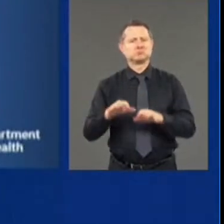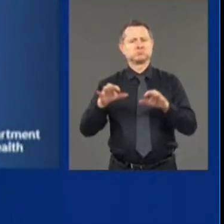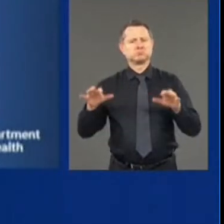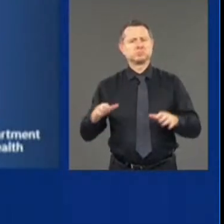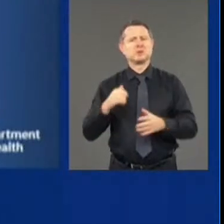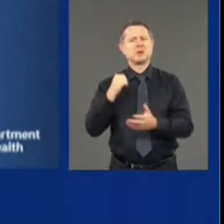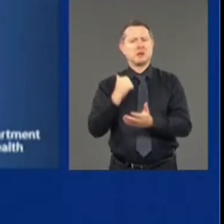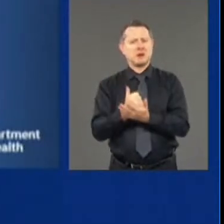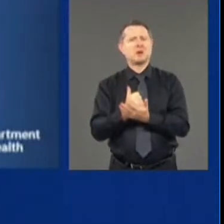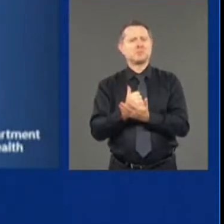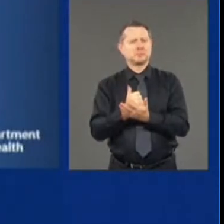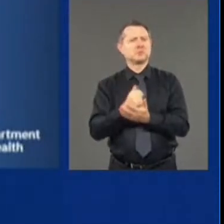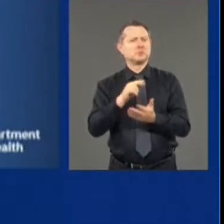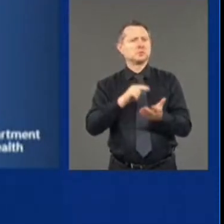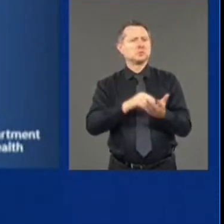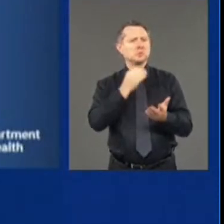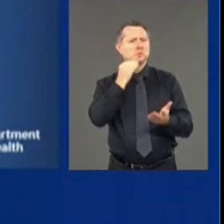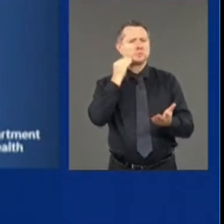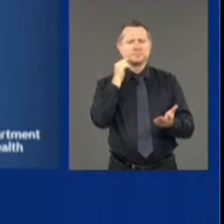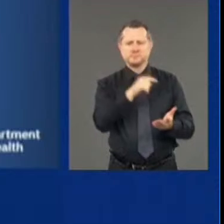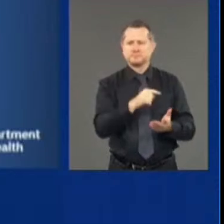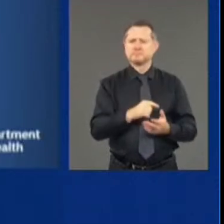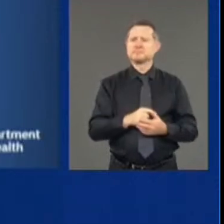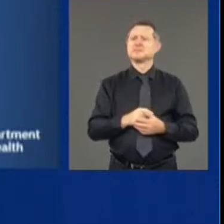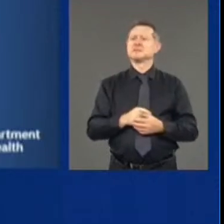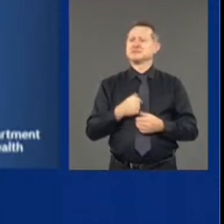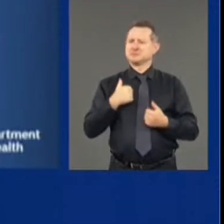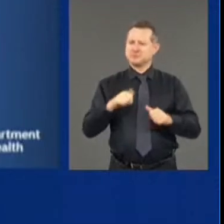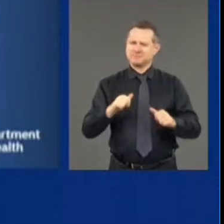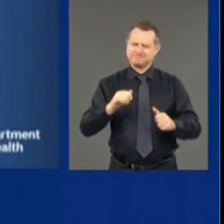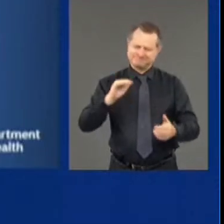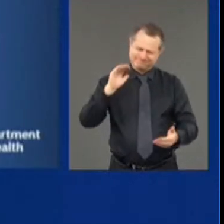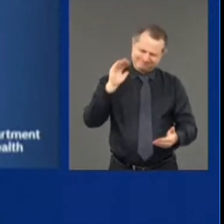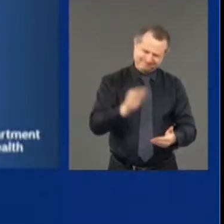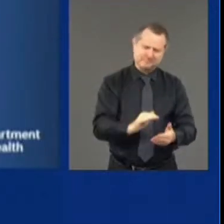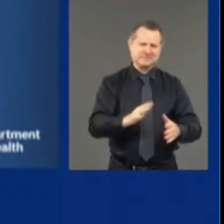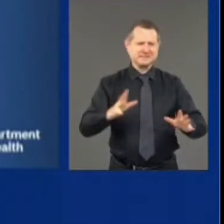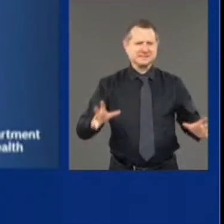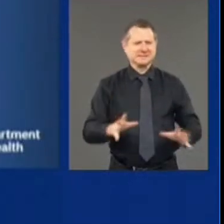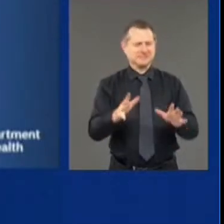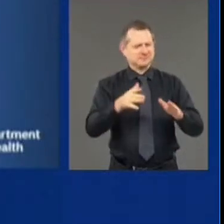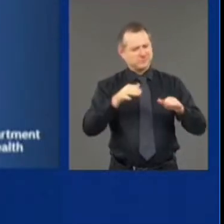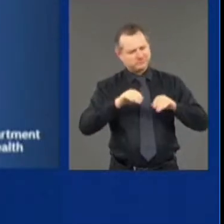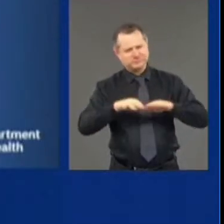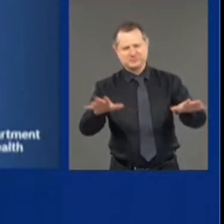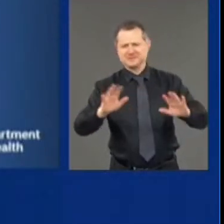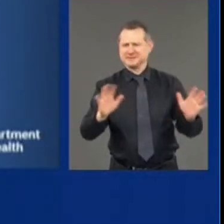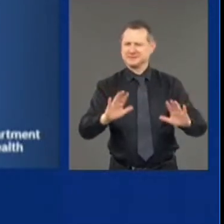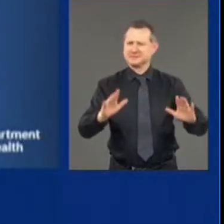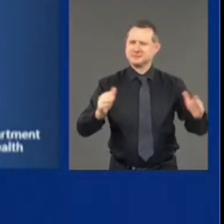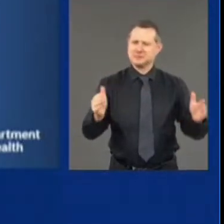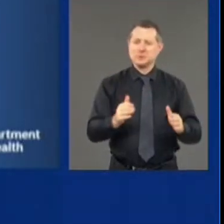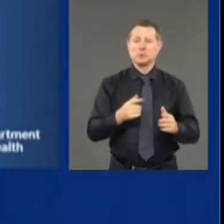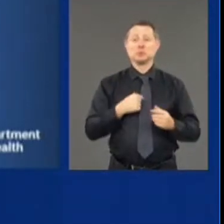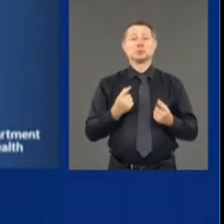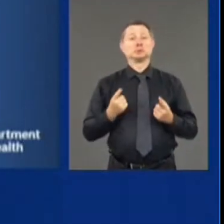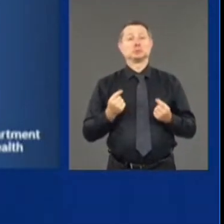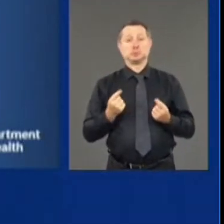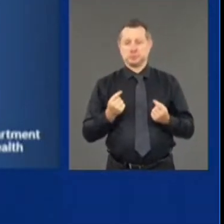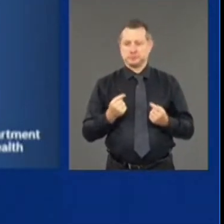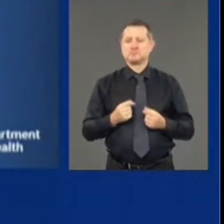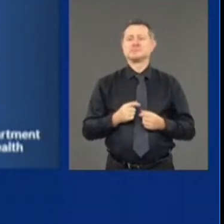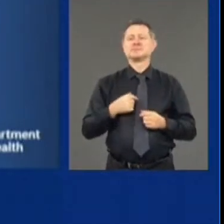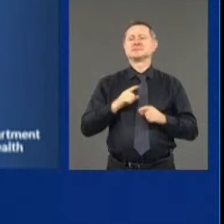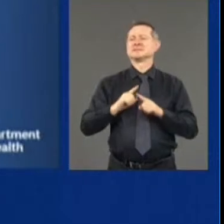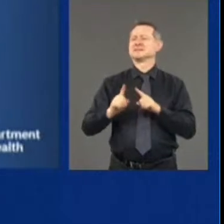nursing homes, to prevent and control the spread of COVID-19. New York sent over 8.5 million pieces of